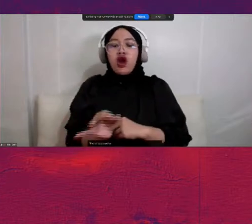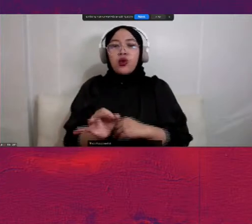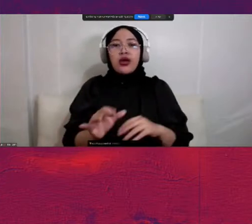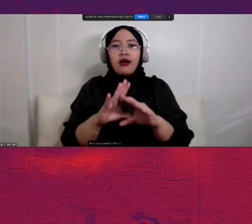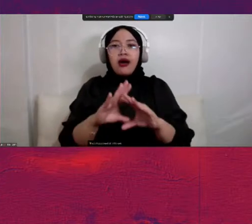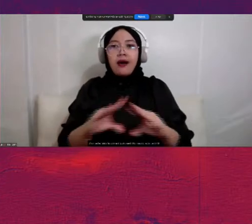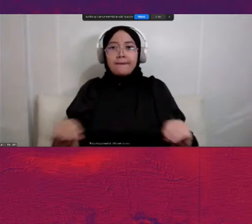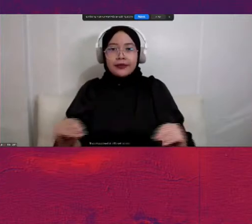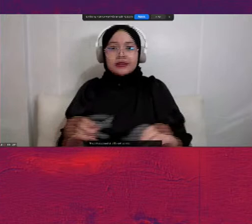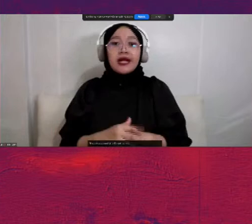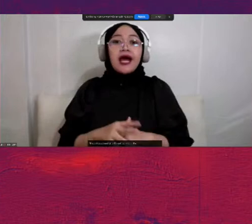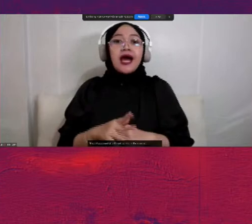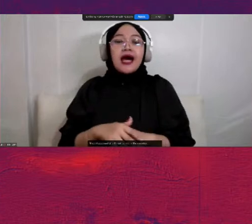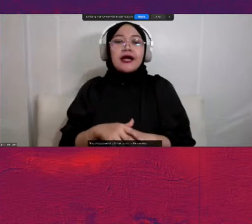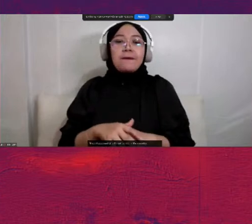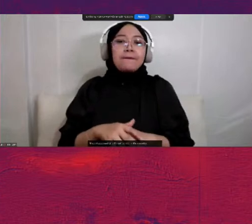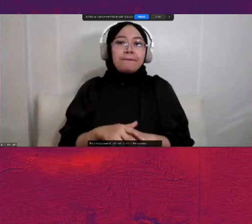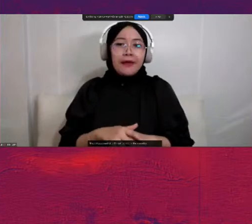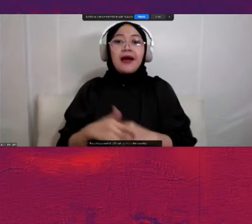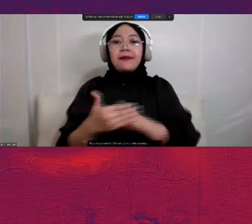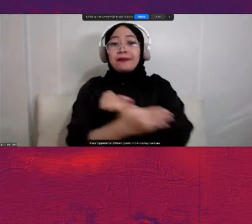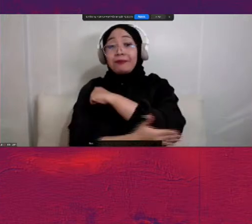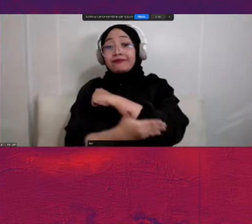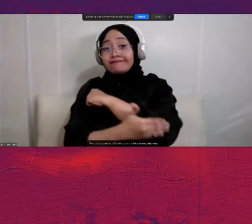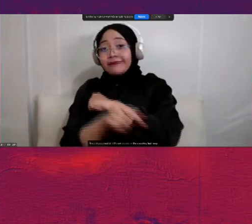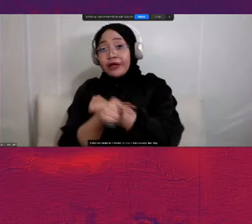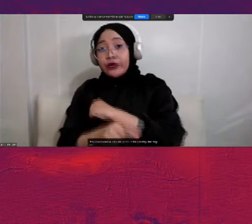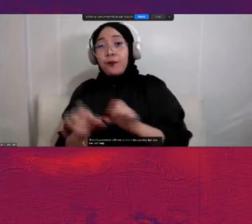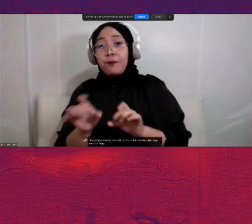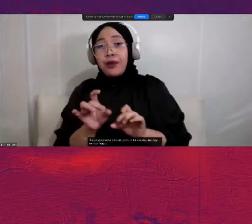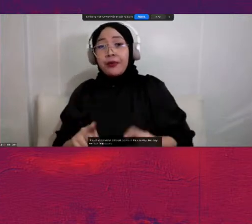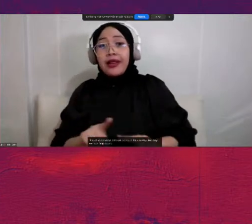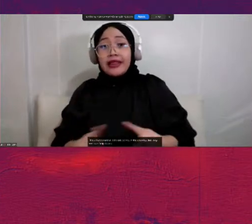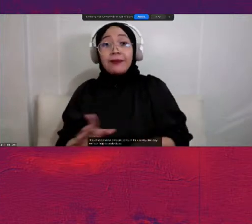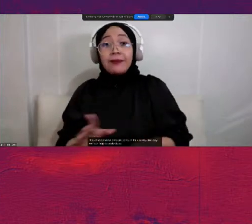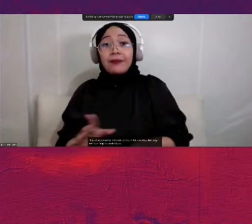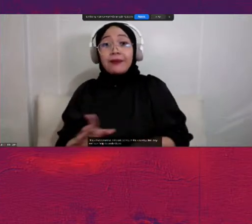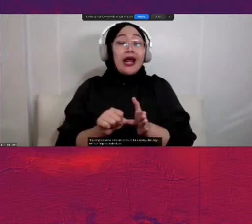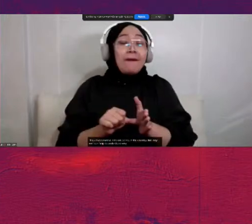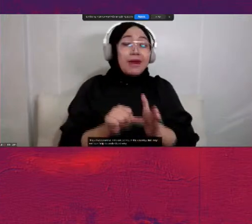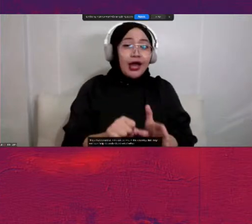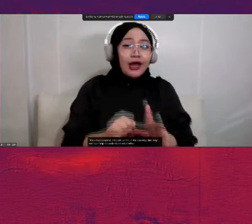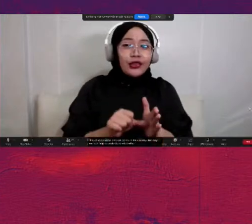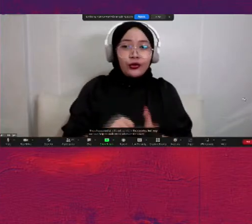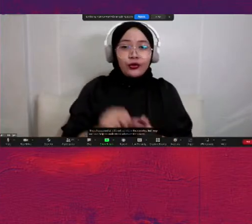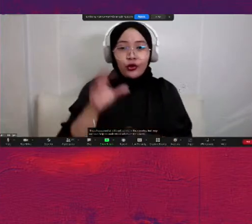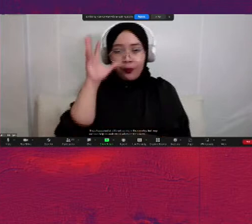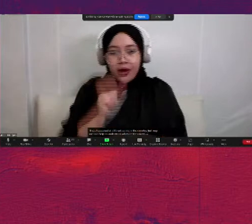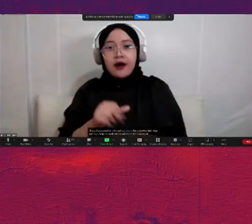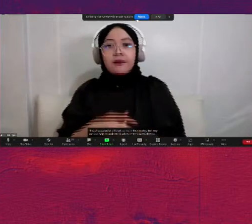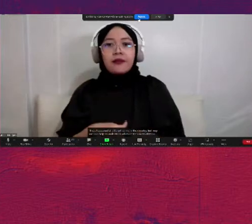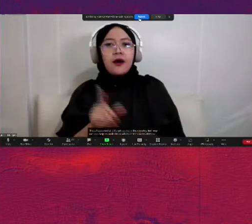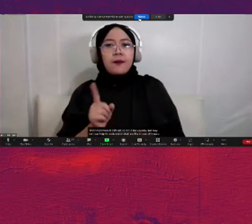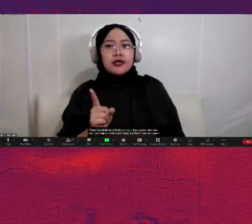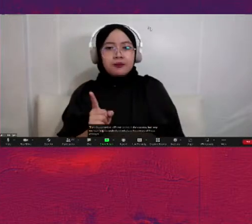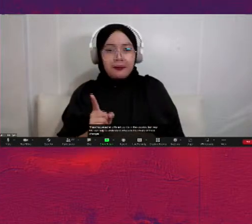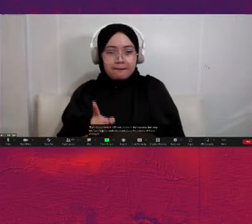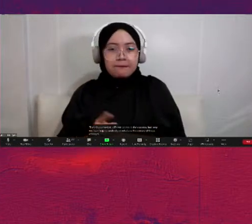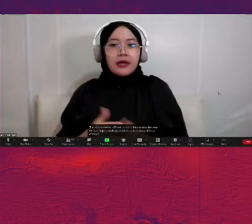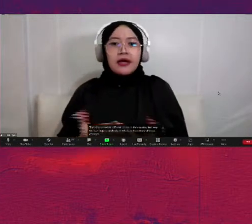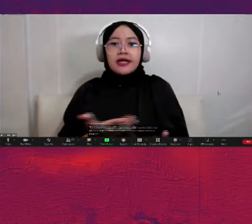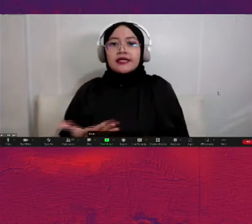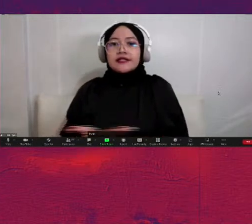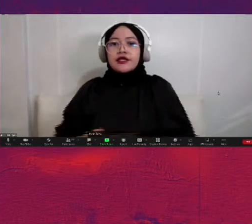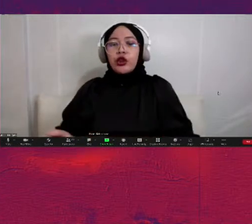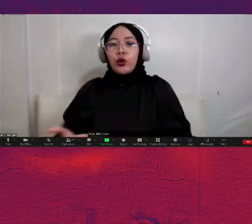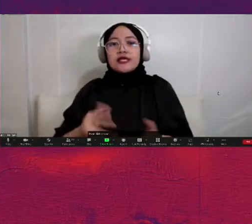at different points in the country, but very well can help to understand what are the drivers of these changes.